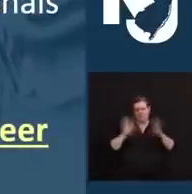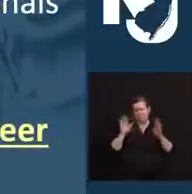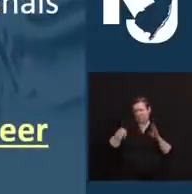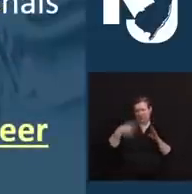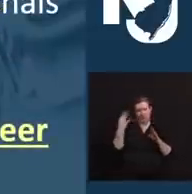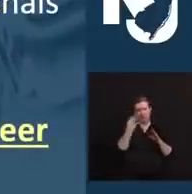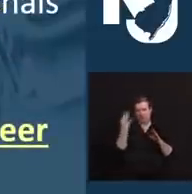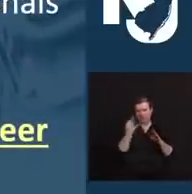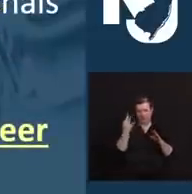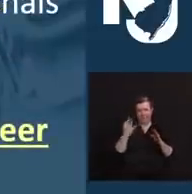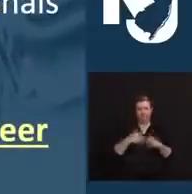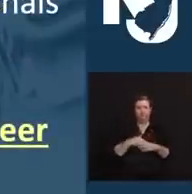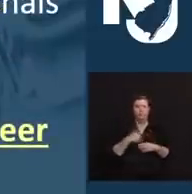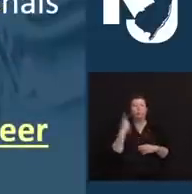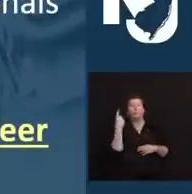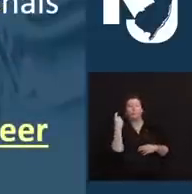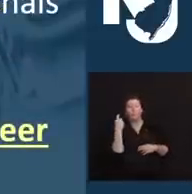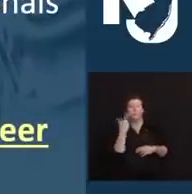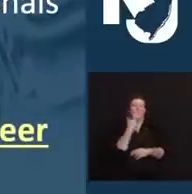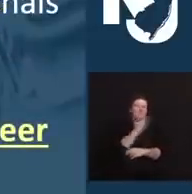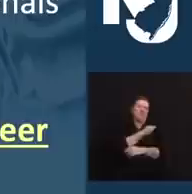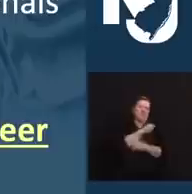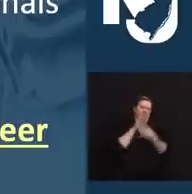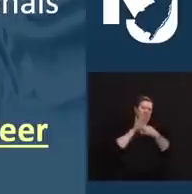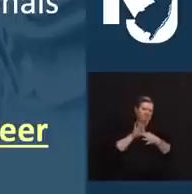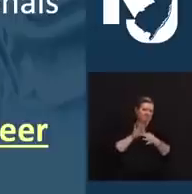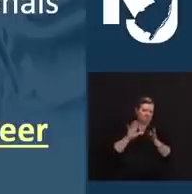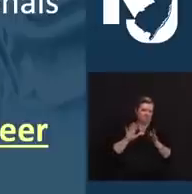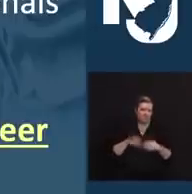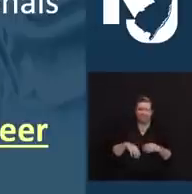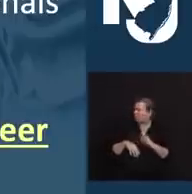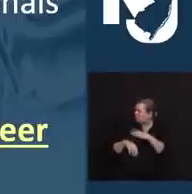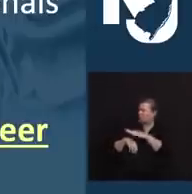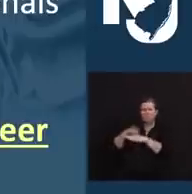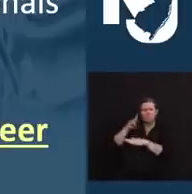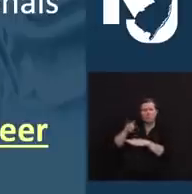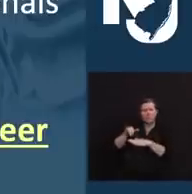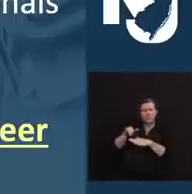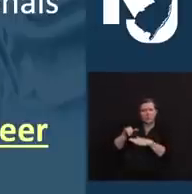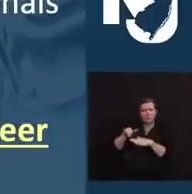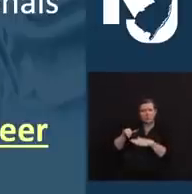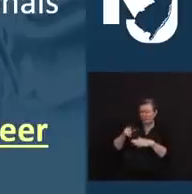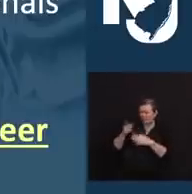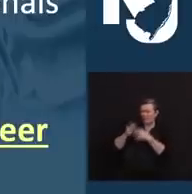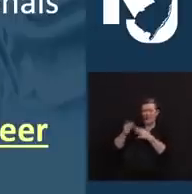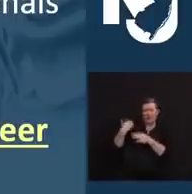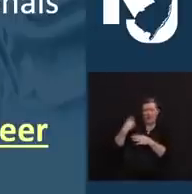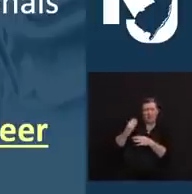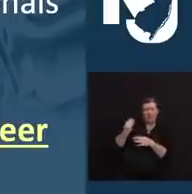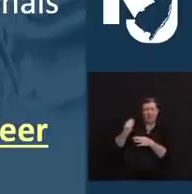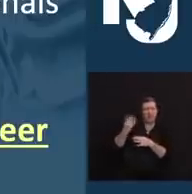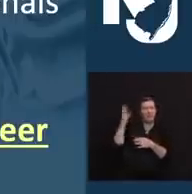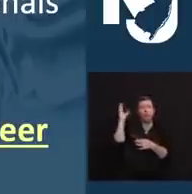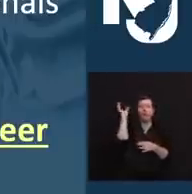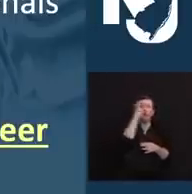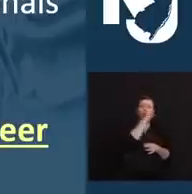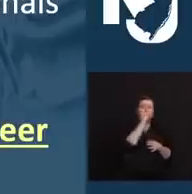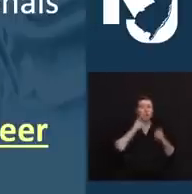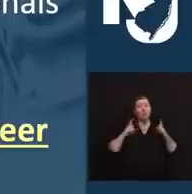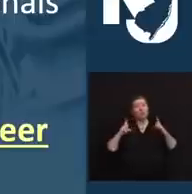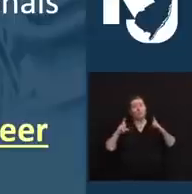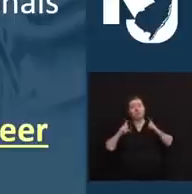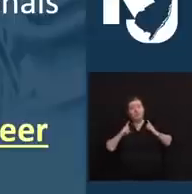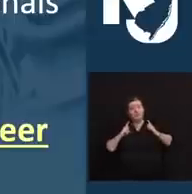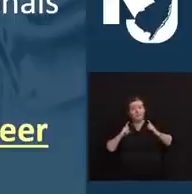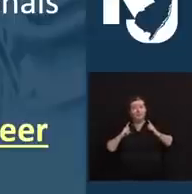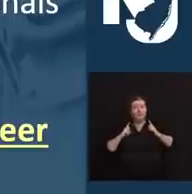vaccinations. New Jersey, and Judy, you mentioned this on Monday, is actively looking for retired healthcare professionals with